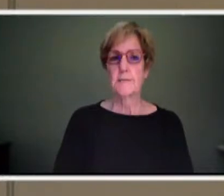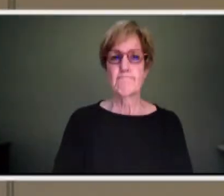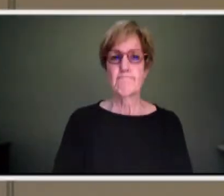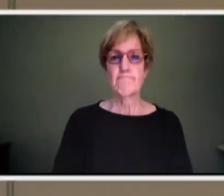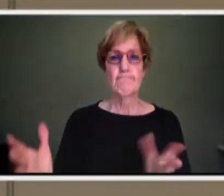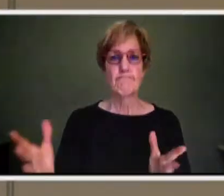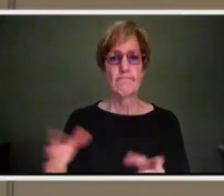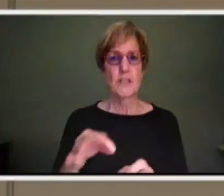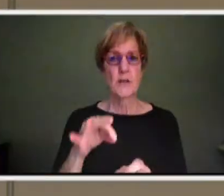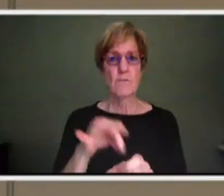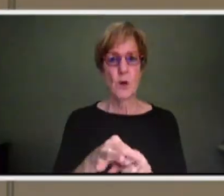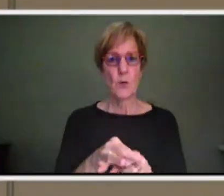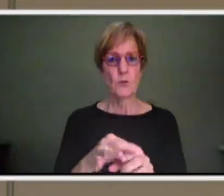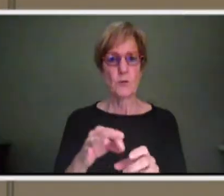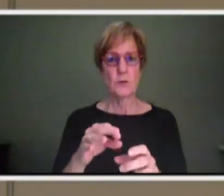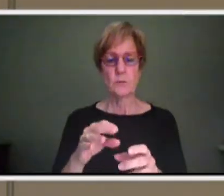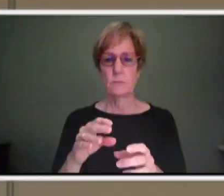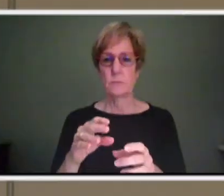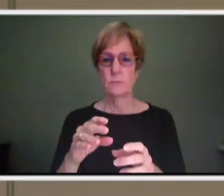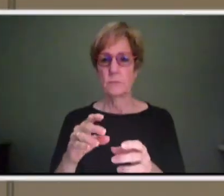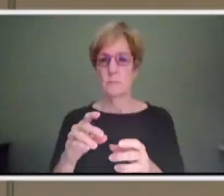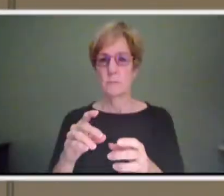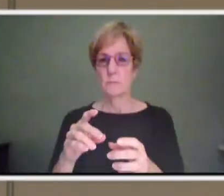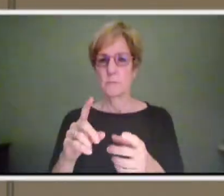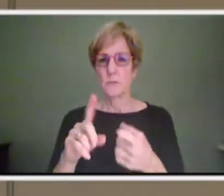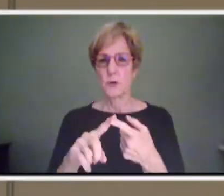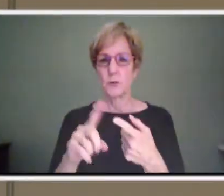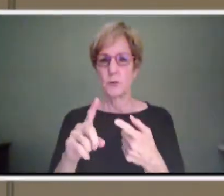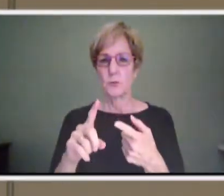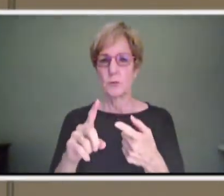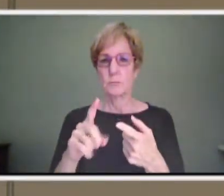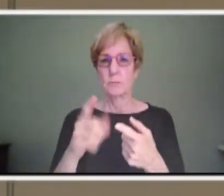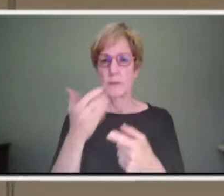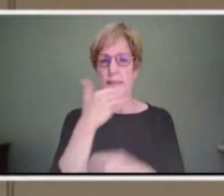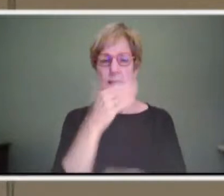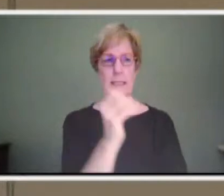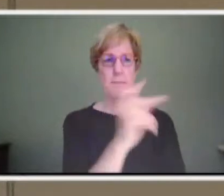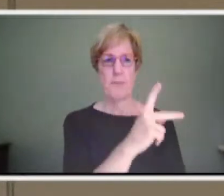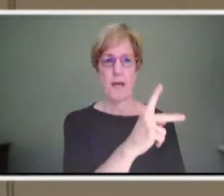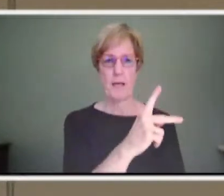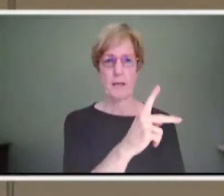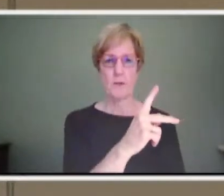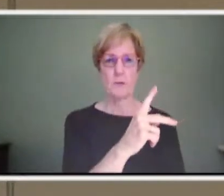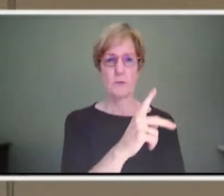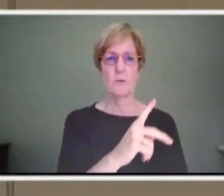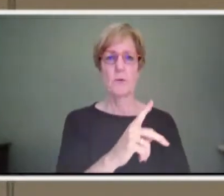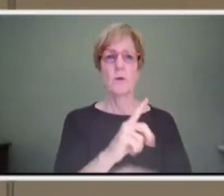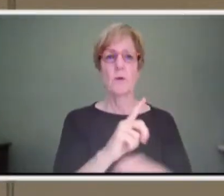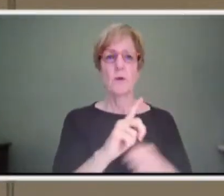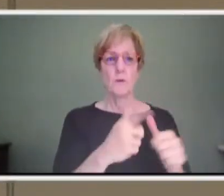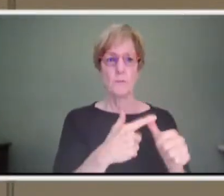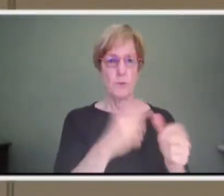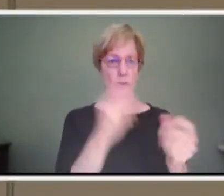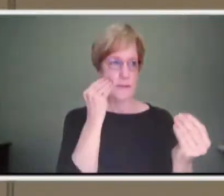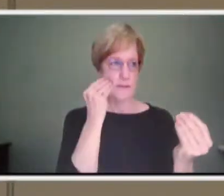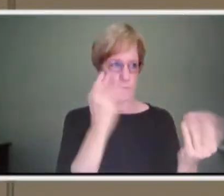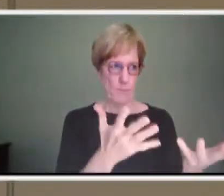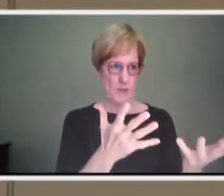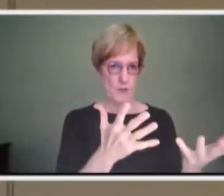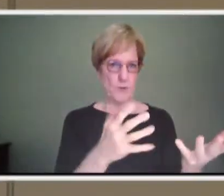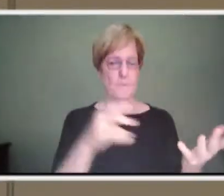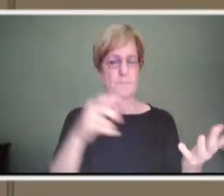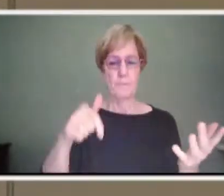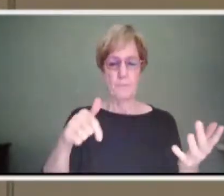vote on whether or not to send that back. Well, first we'll go through the information. This petition is located